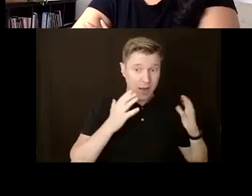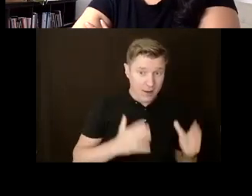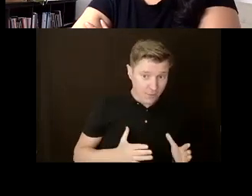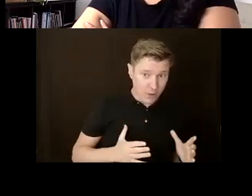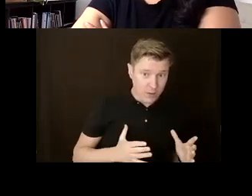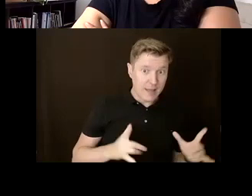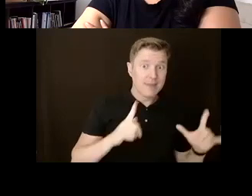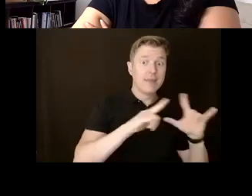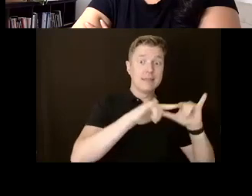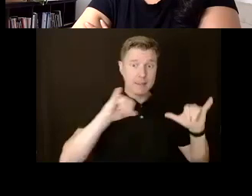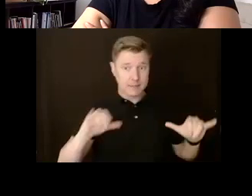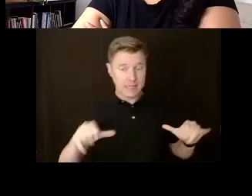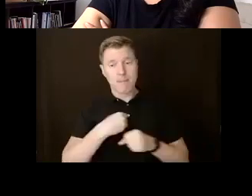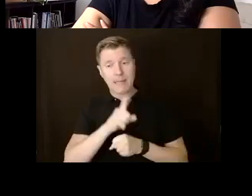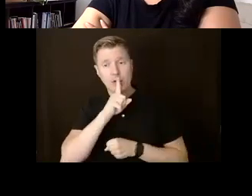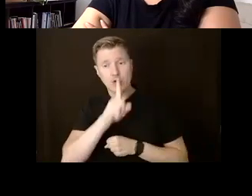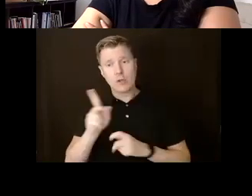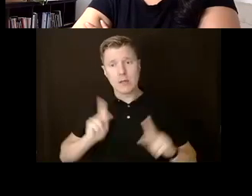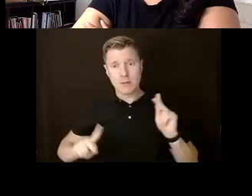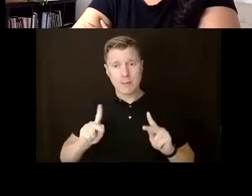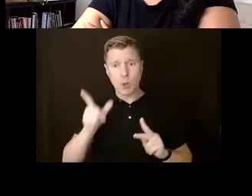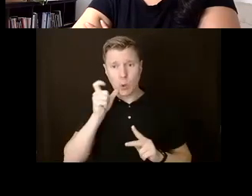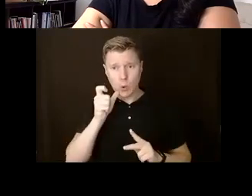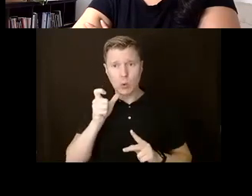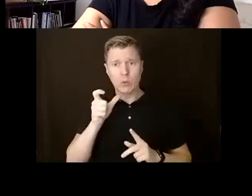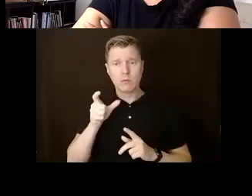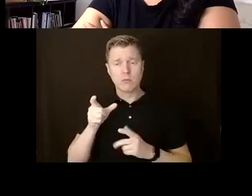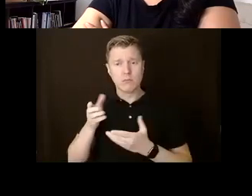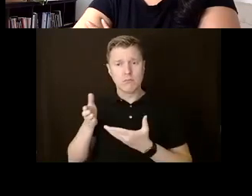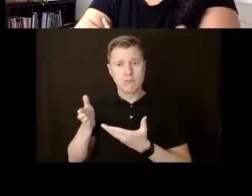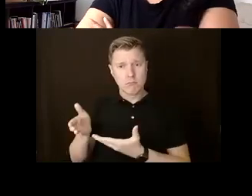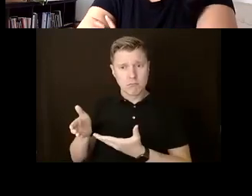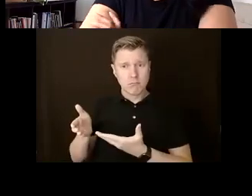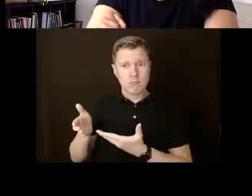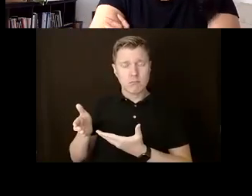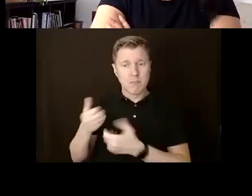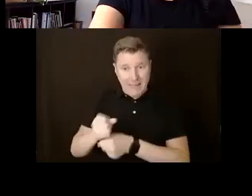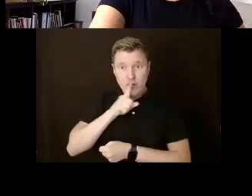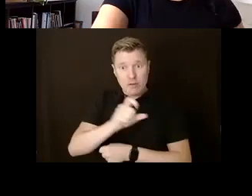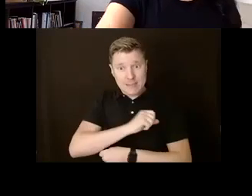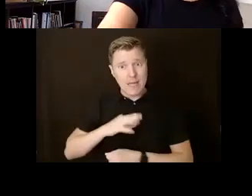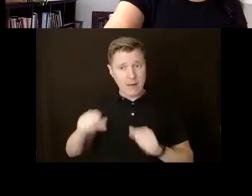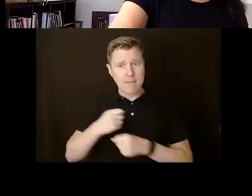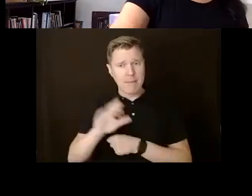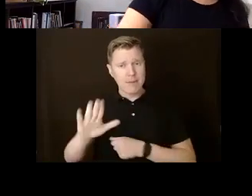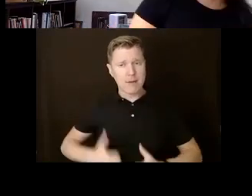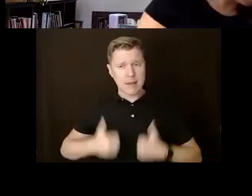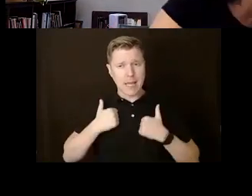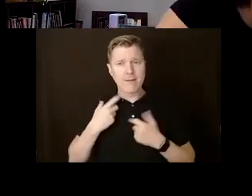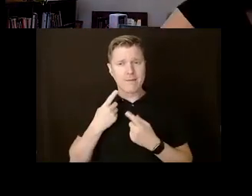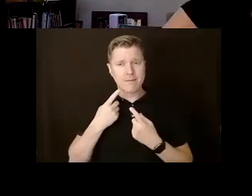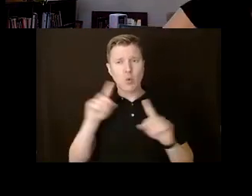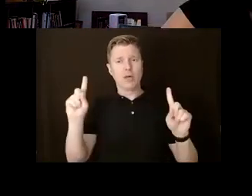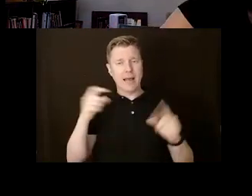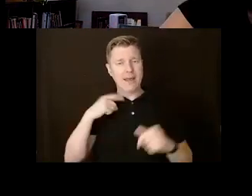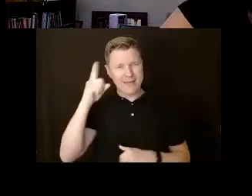sure that the folks that, that you are able to make your life work, I feel like I'm just kind of repeating myself, but I think that